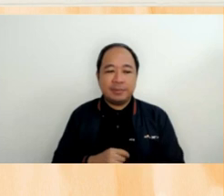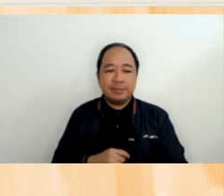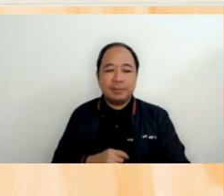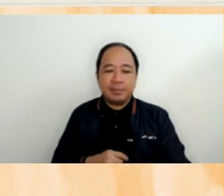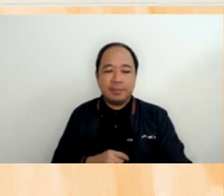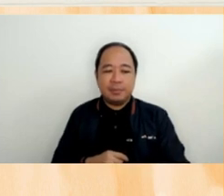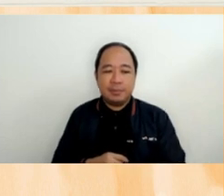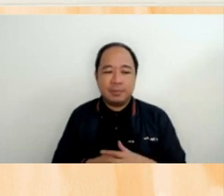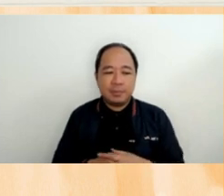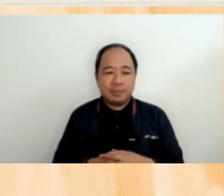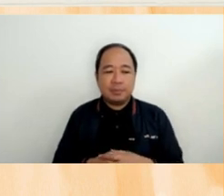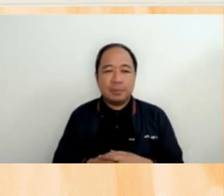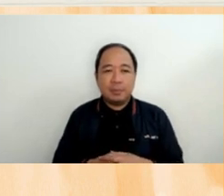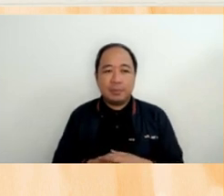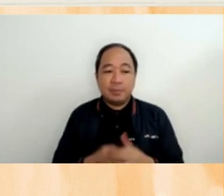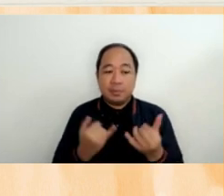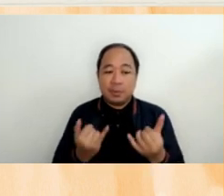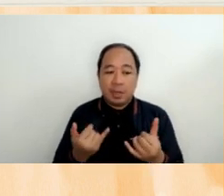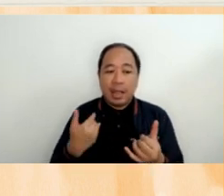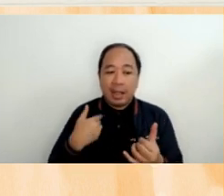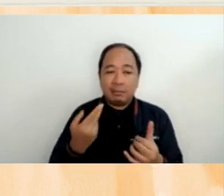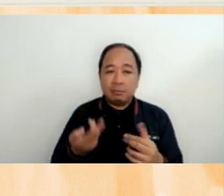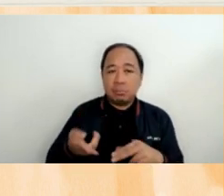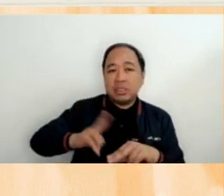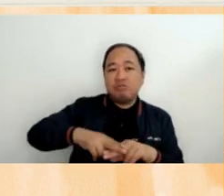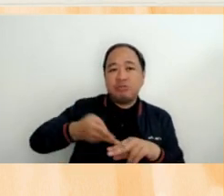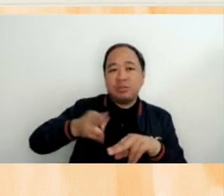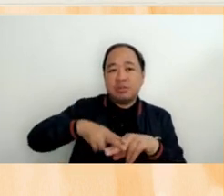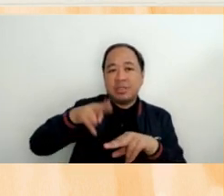Specifically, there is an increase in mental health